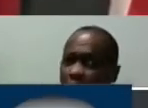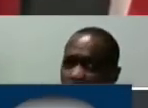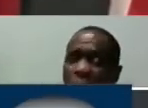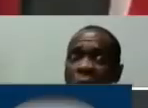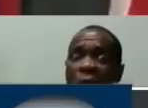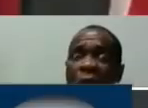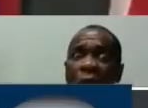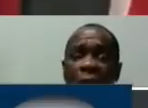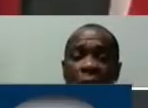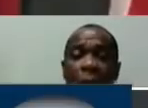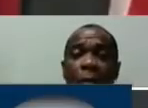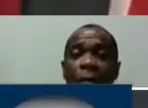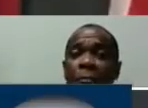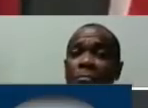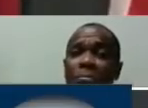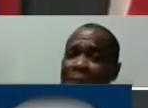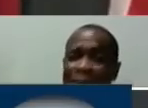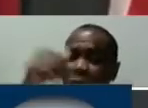that.